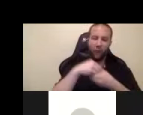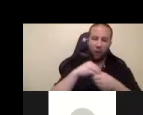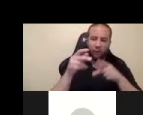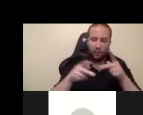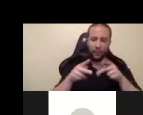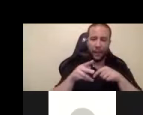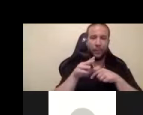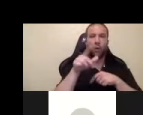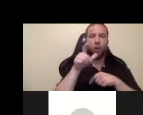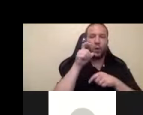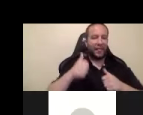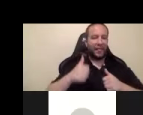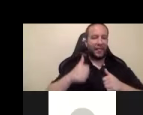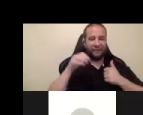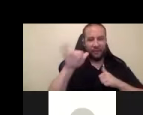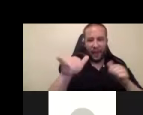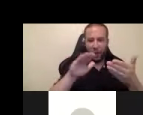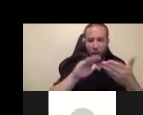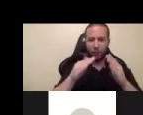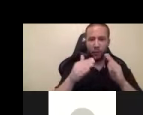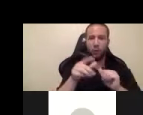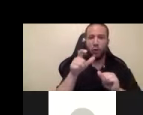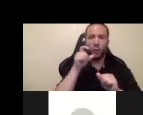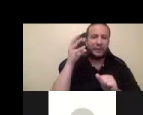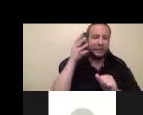going to experience their community as it changes,